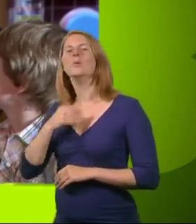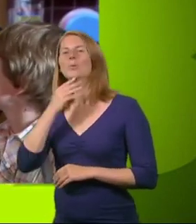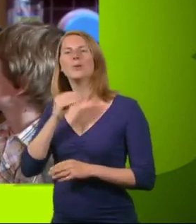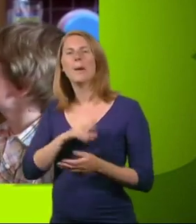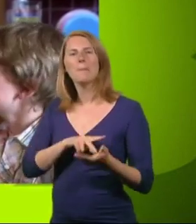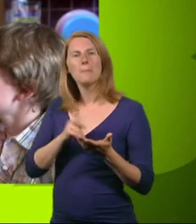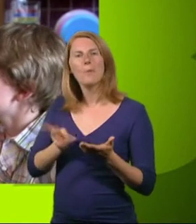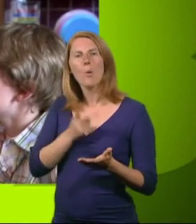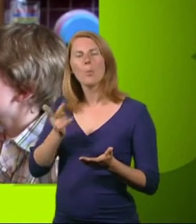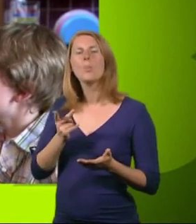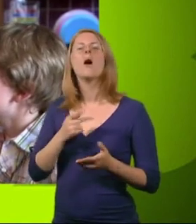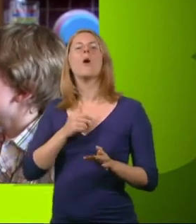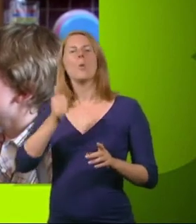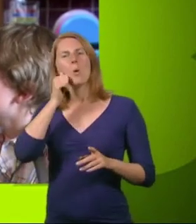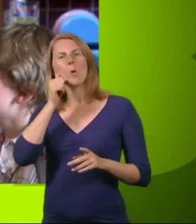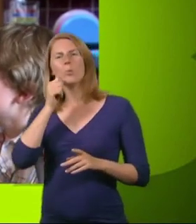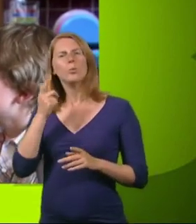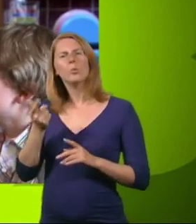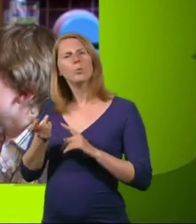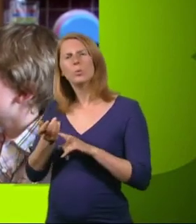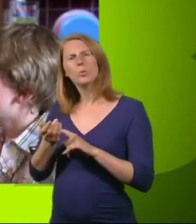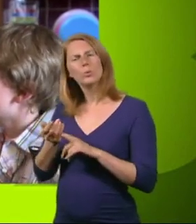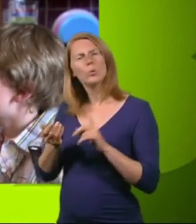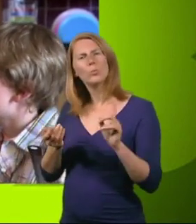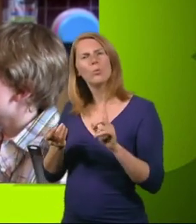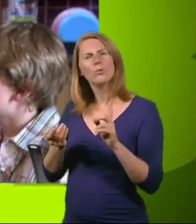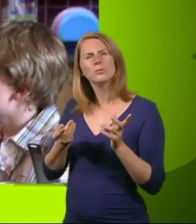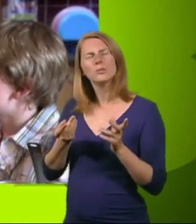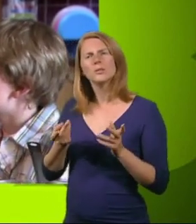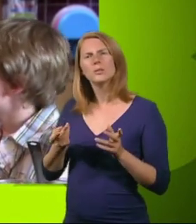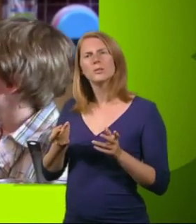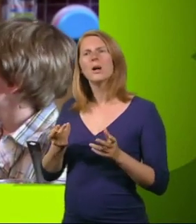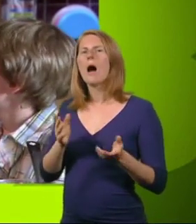but do you mean just use this hand?